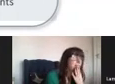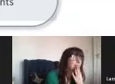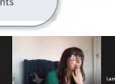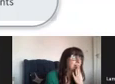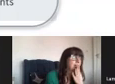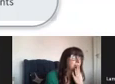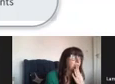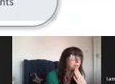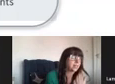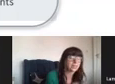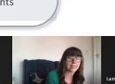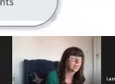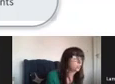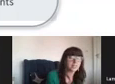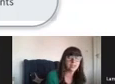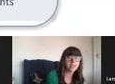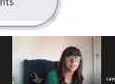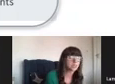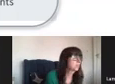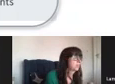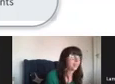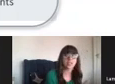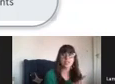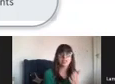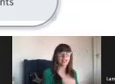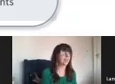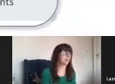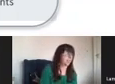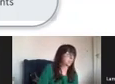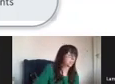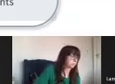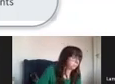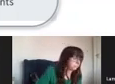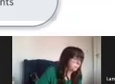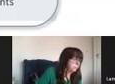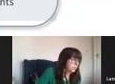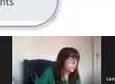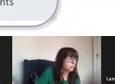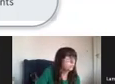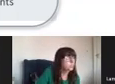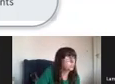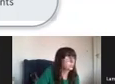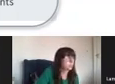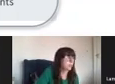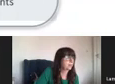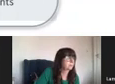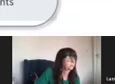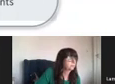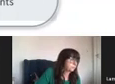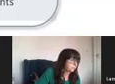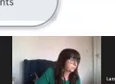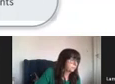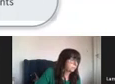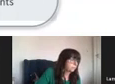have actually appeared here: New Zealand, Finland and Ireland. So I've looked